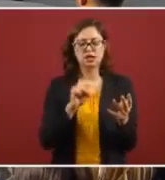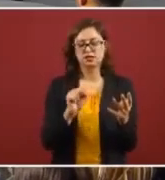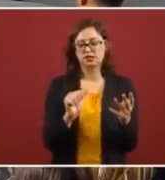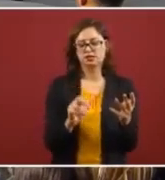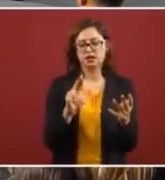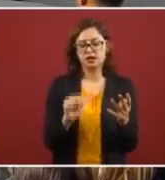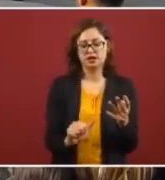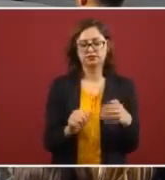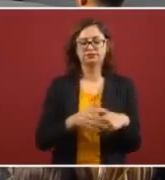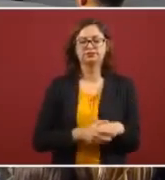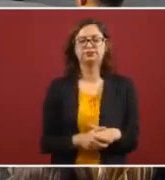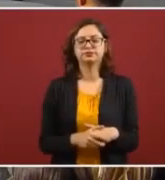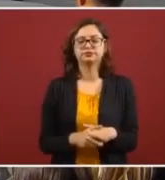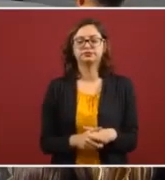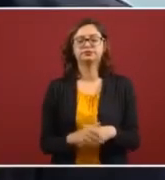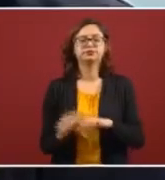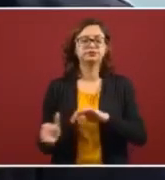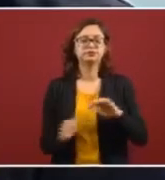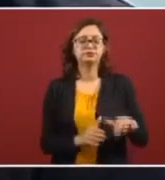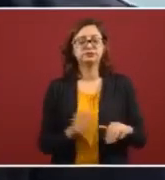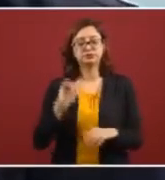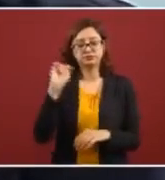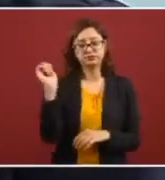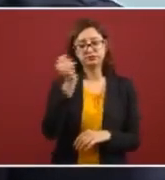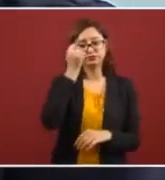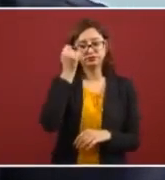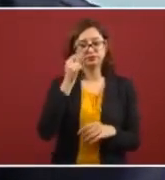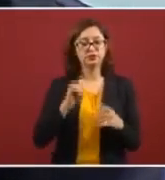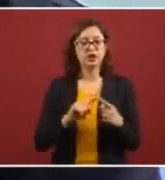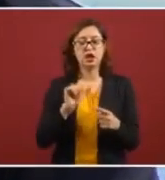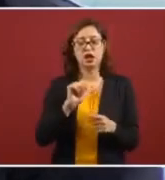wow, there's a lot of them. So there was 32.